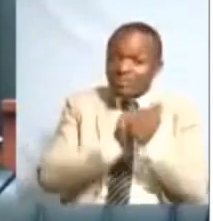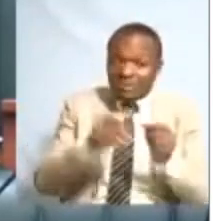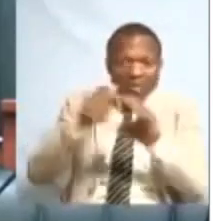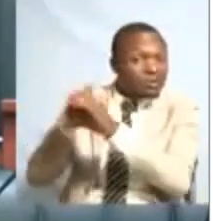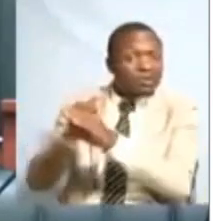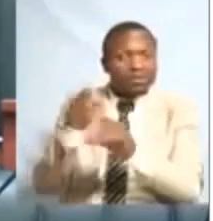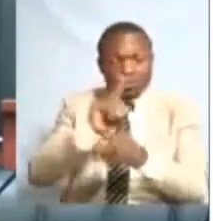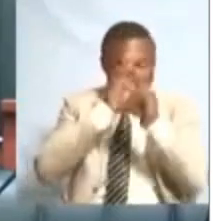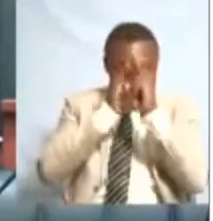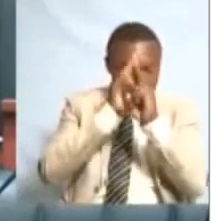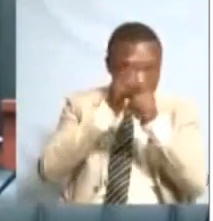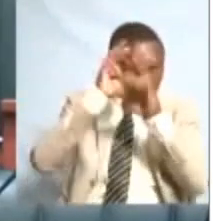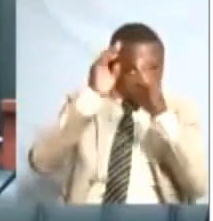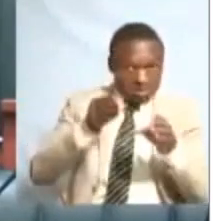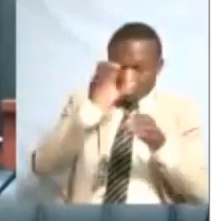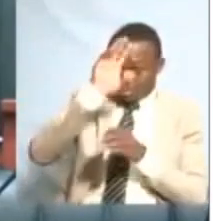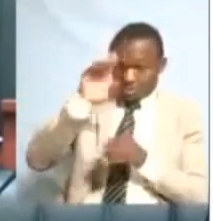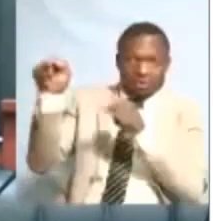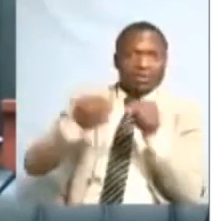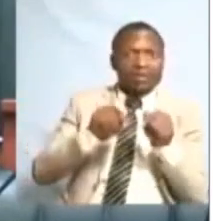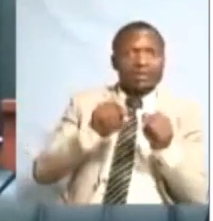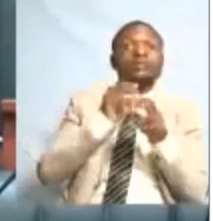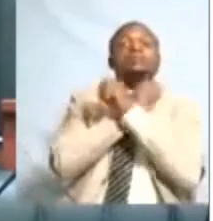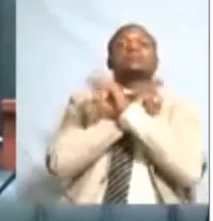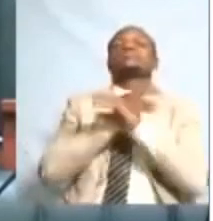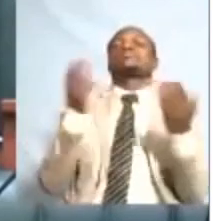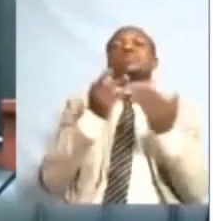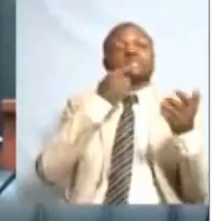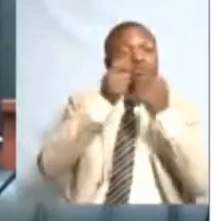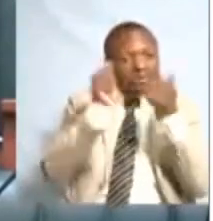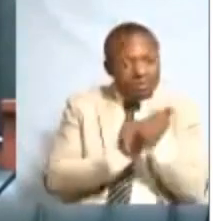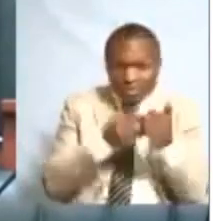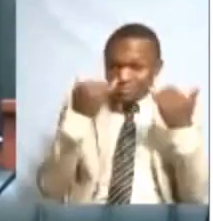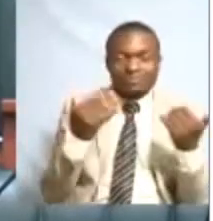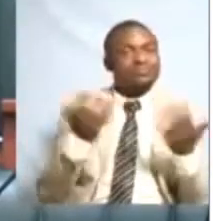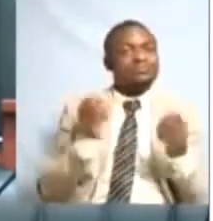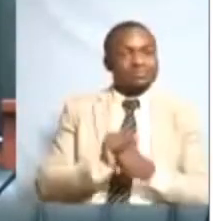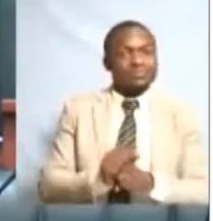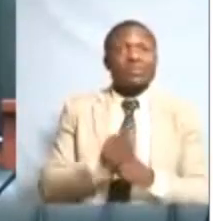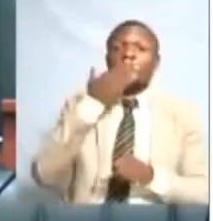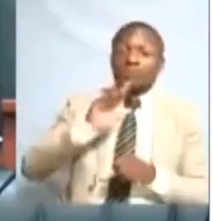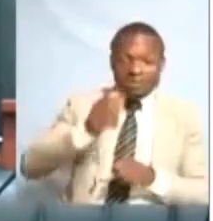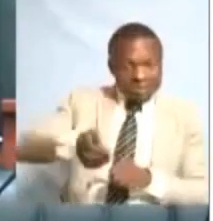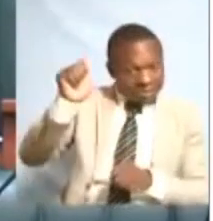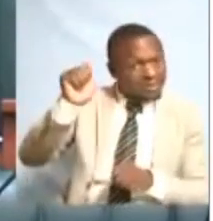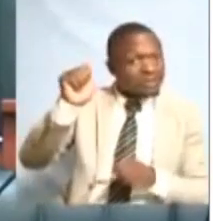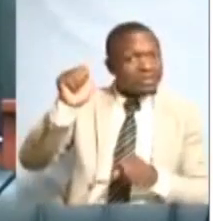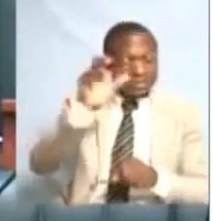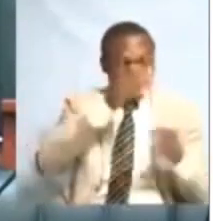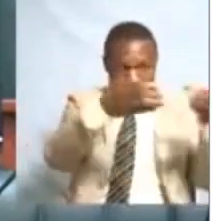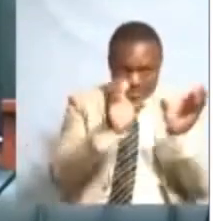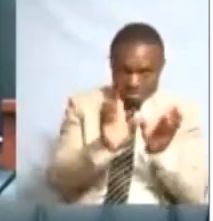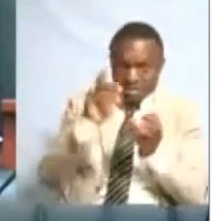including where the Minister of Mines comes from, Chirabombwe. There's nothing to talk about today. Sadly for my constituents in